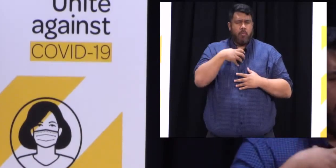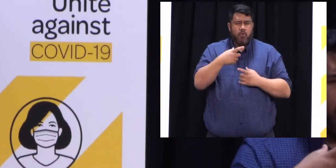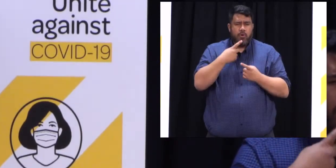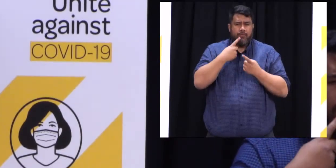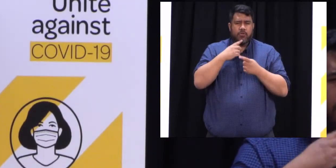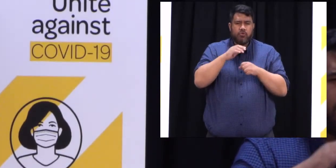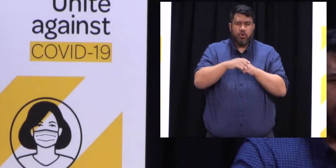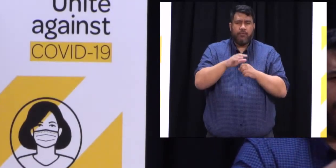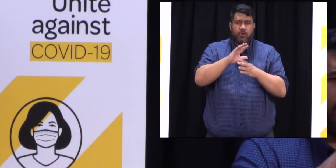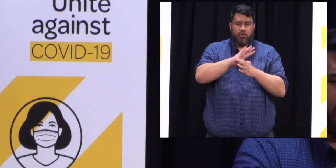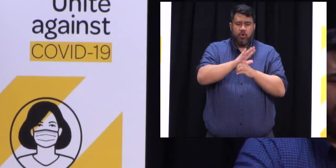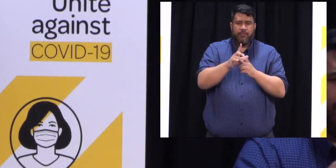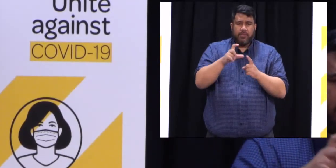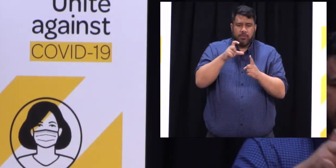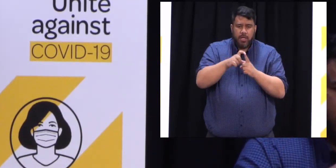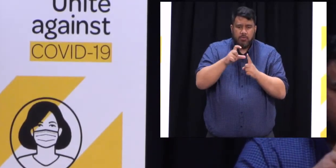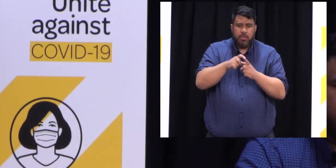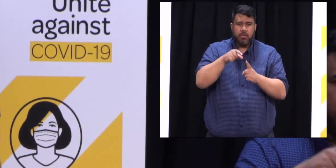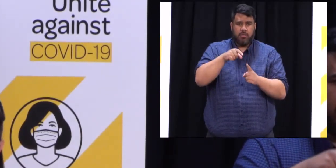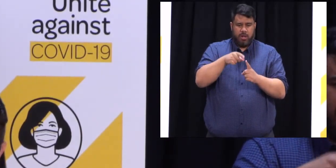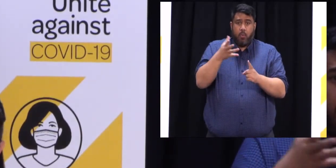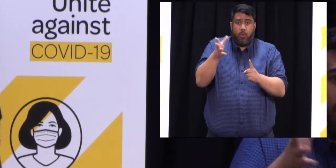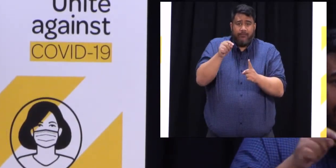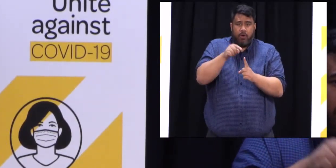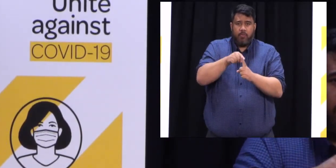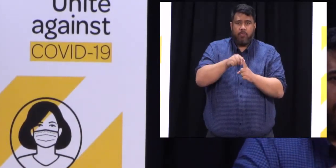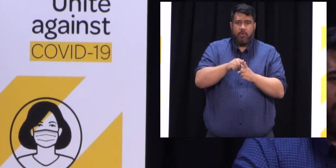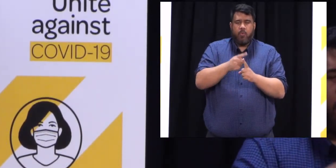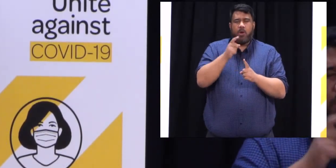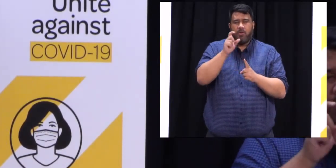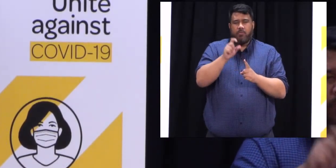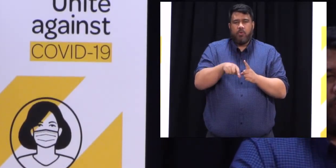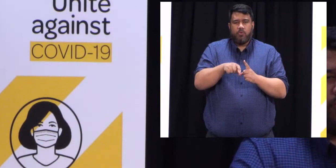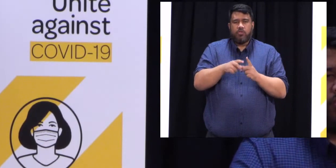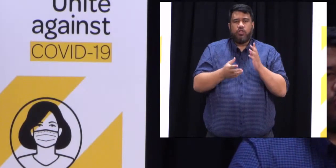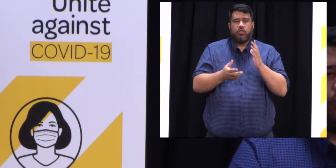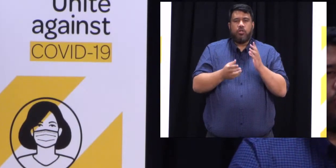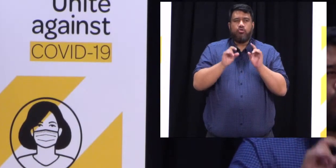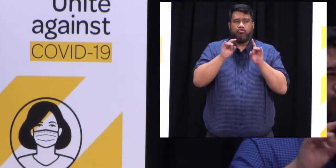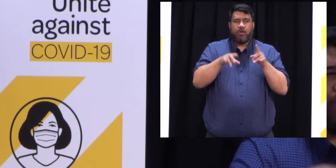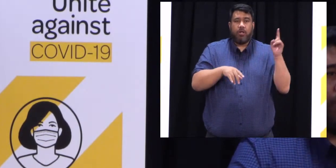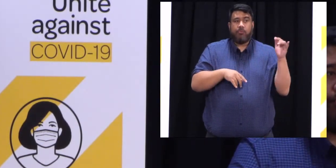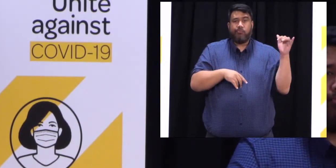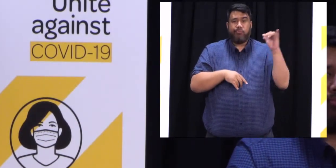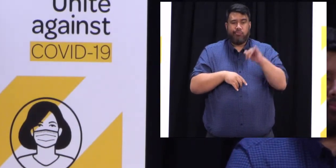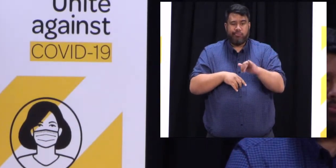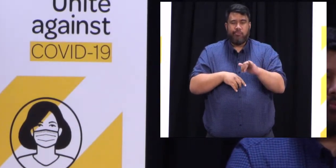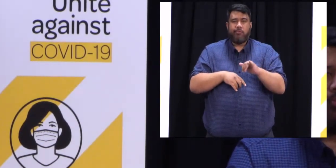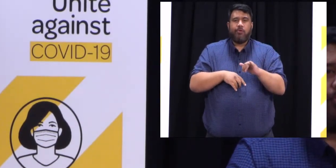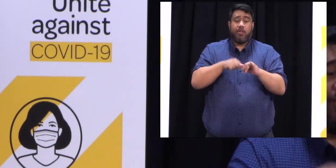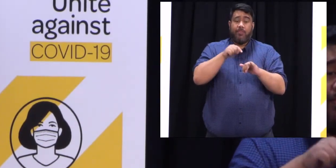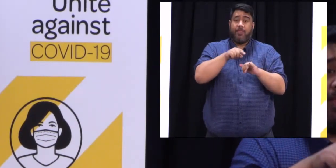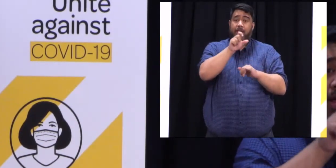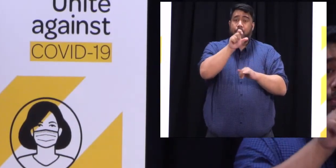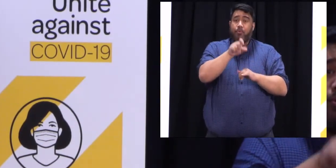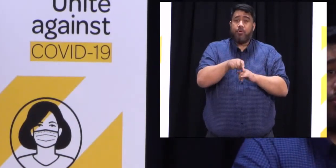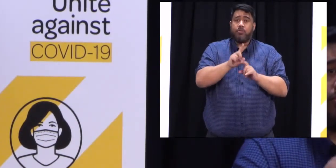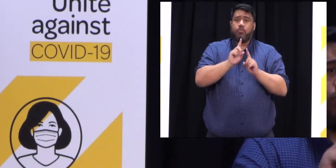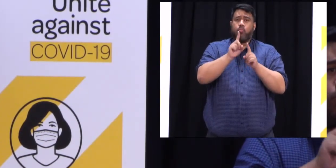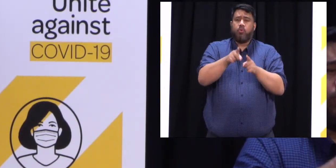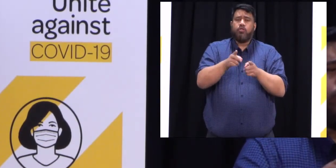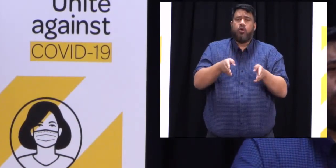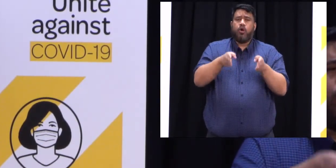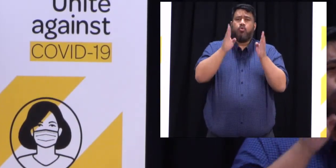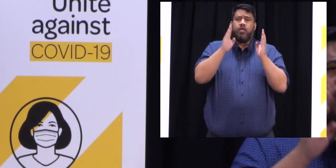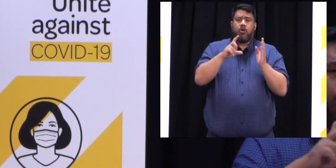the source of the outbreak, a returnee from New South Wales, who was briefly at the Crowne Plaza on the 7th and 8th of